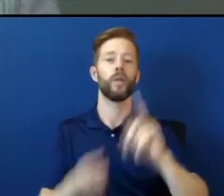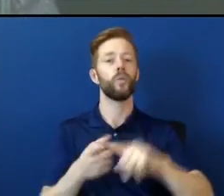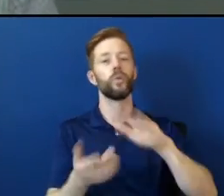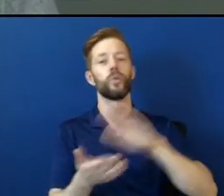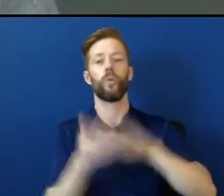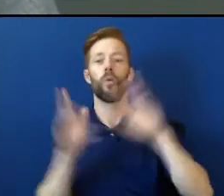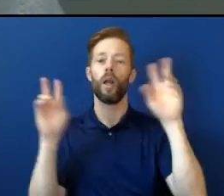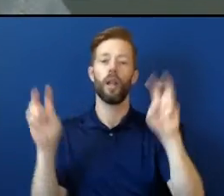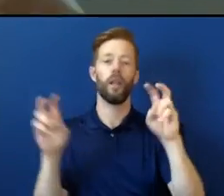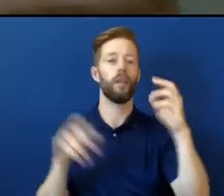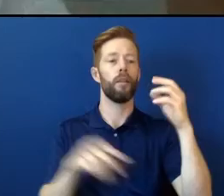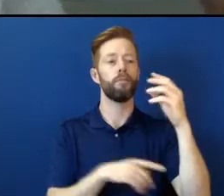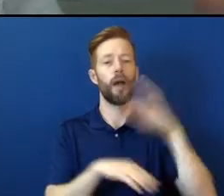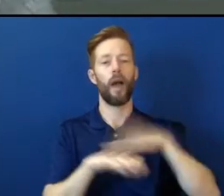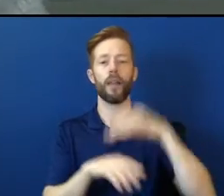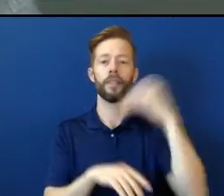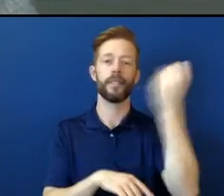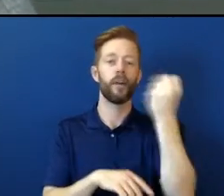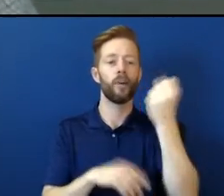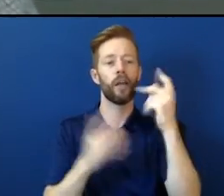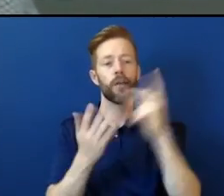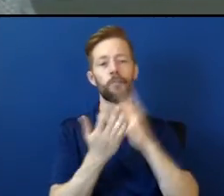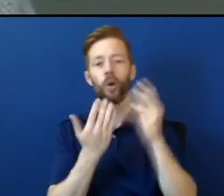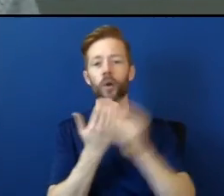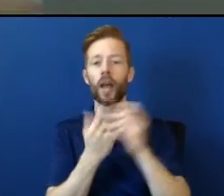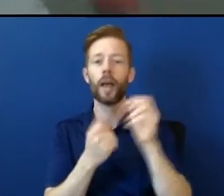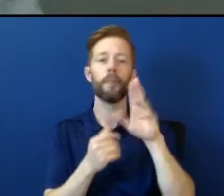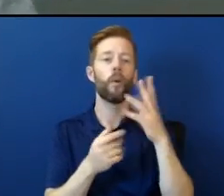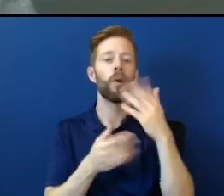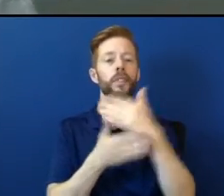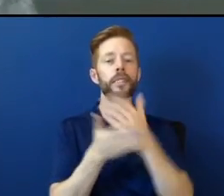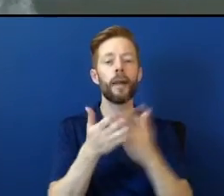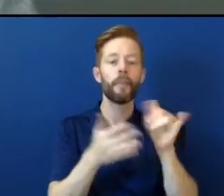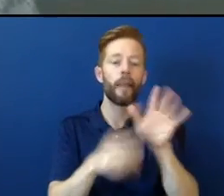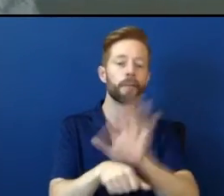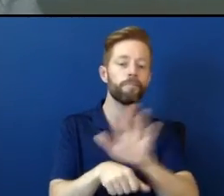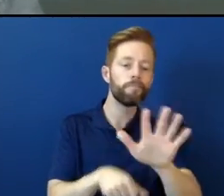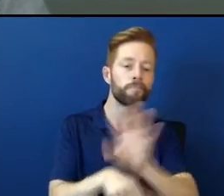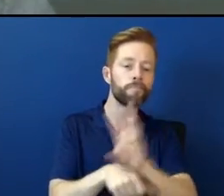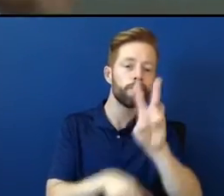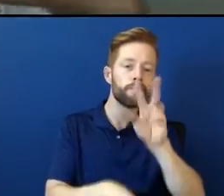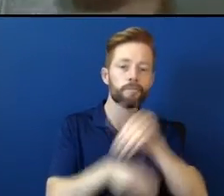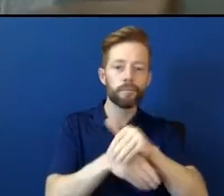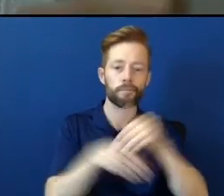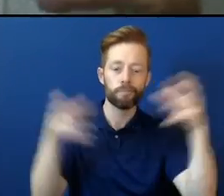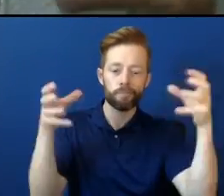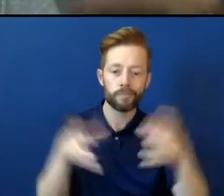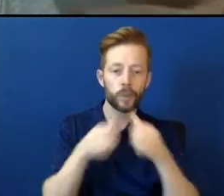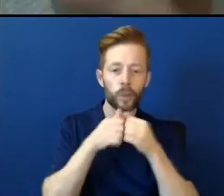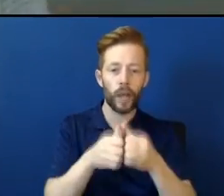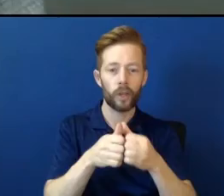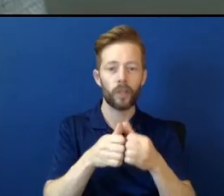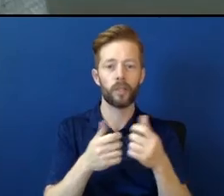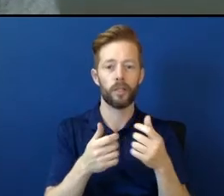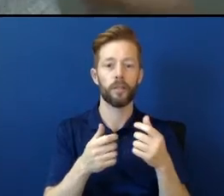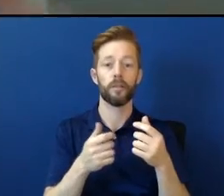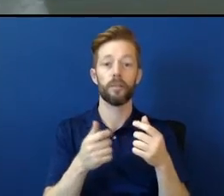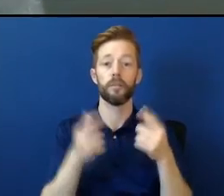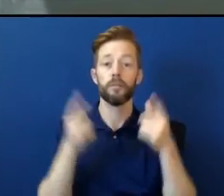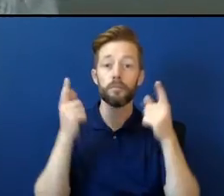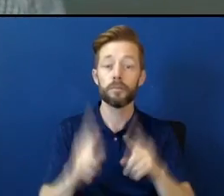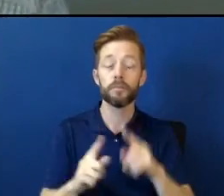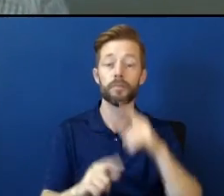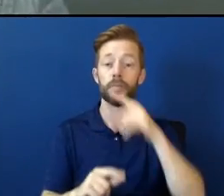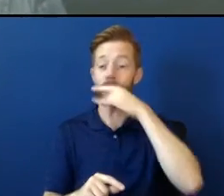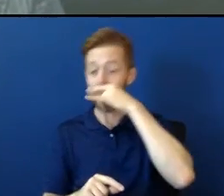to school program or an early evening program. And what happens is the